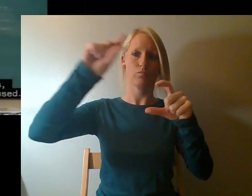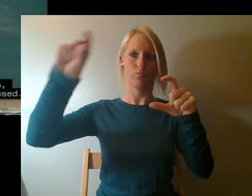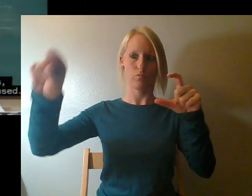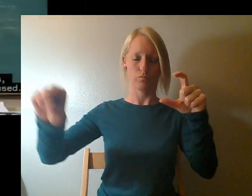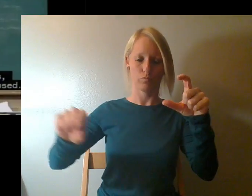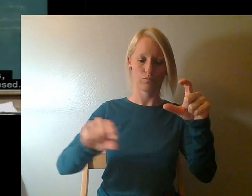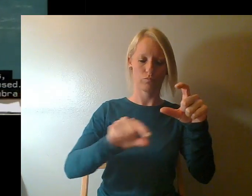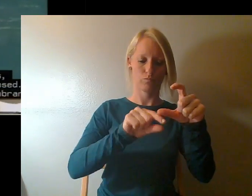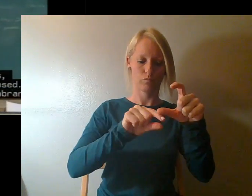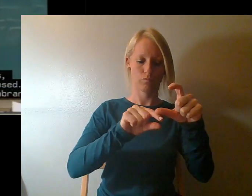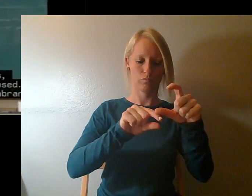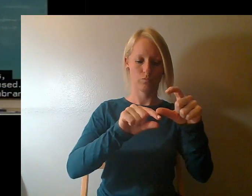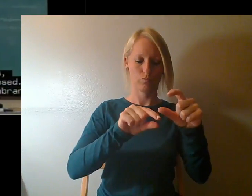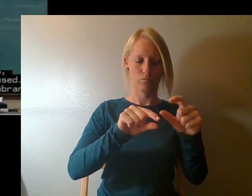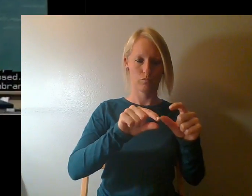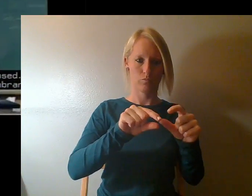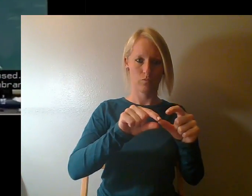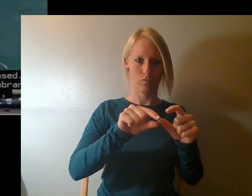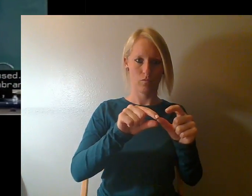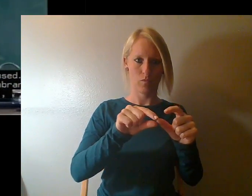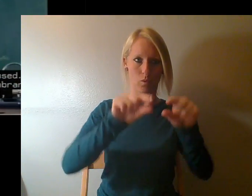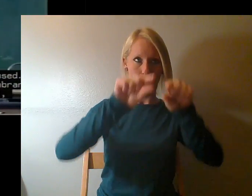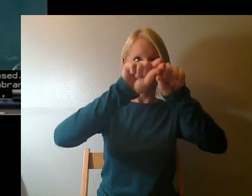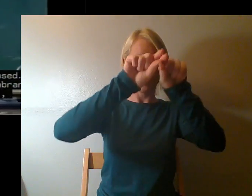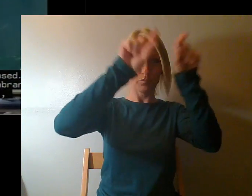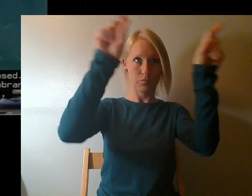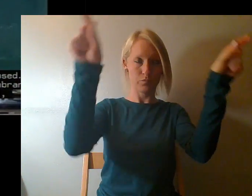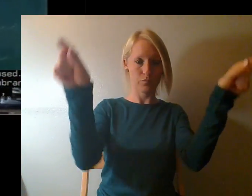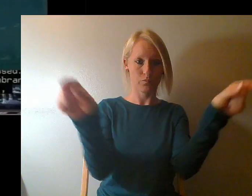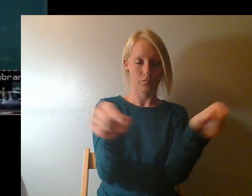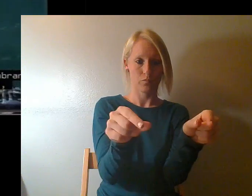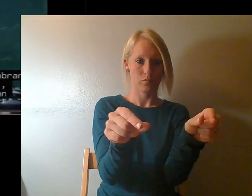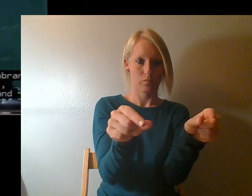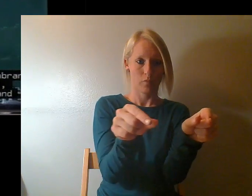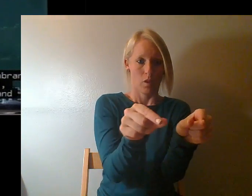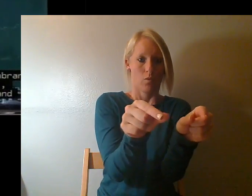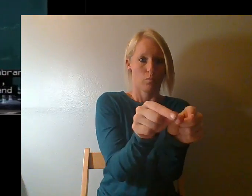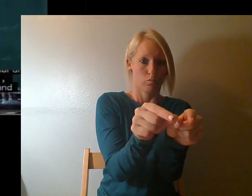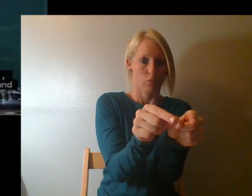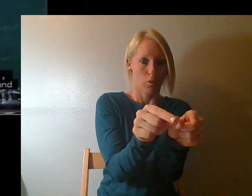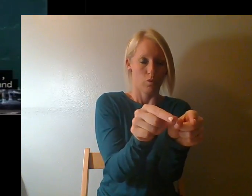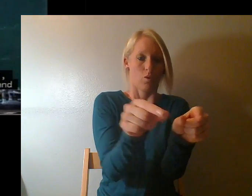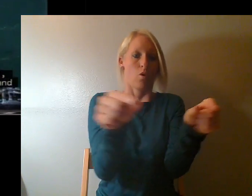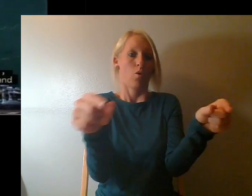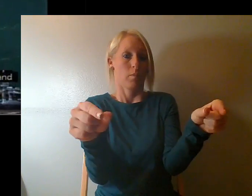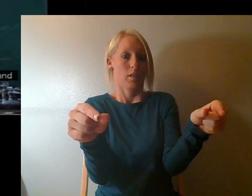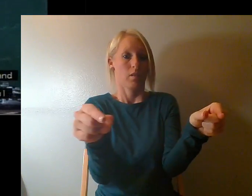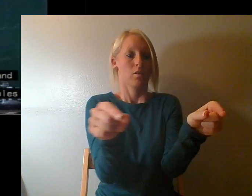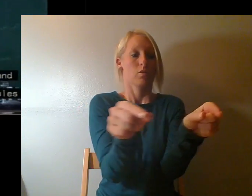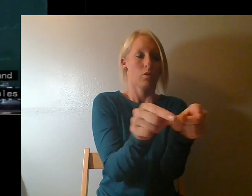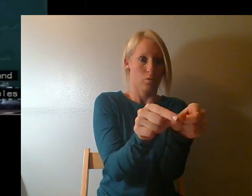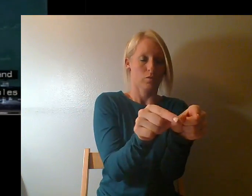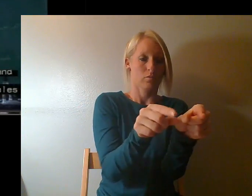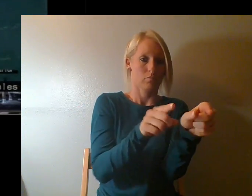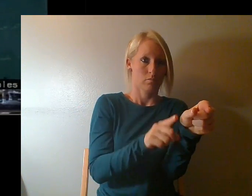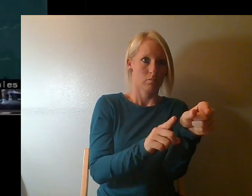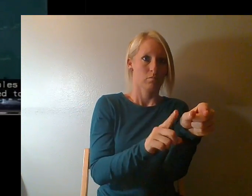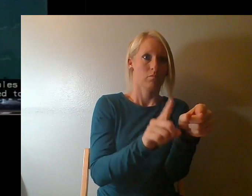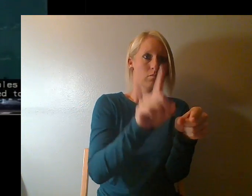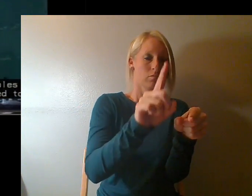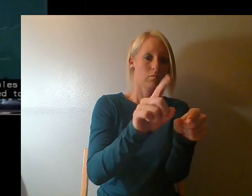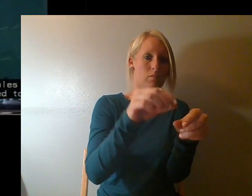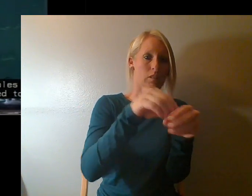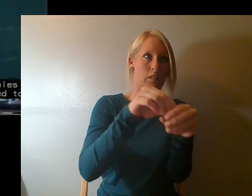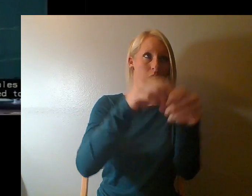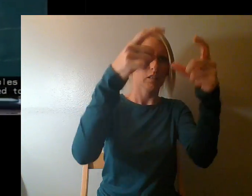In other words, the cell membrane has some ability to control which things get to go in and out. All right, it's got these holes that can be